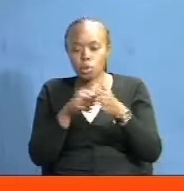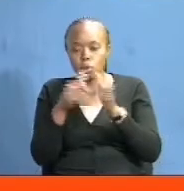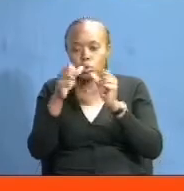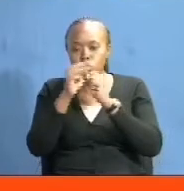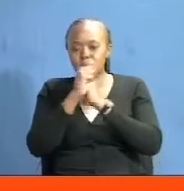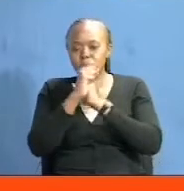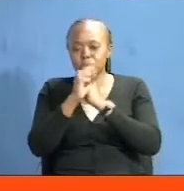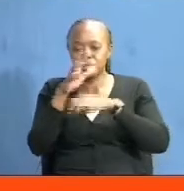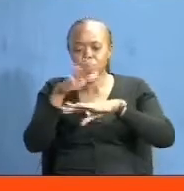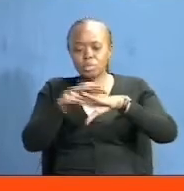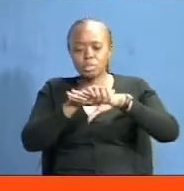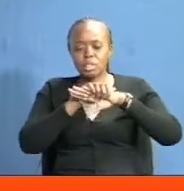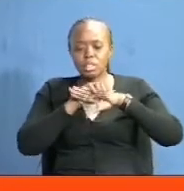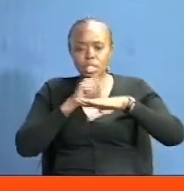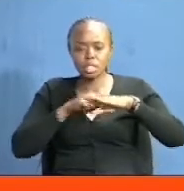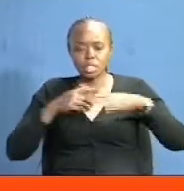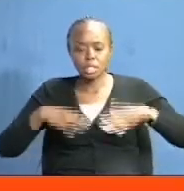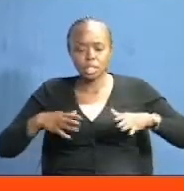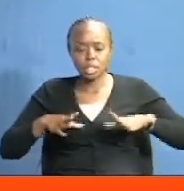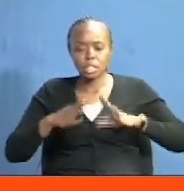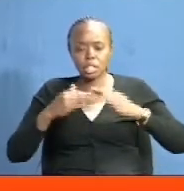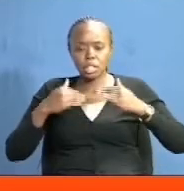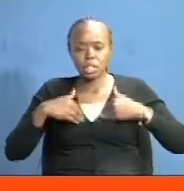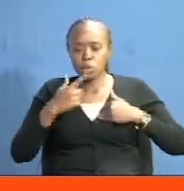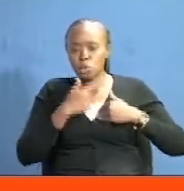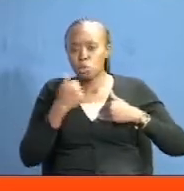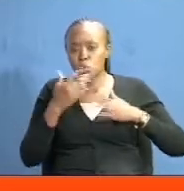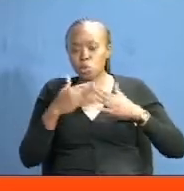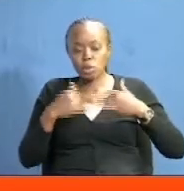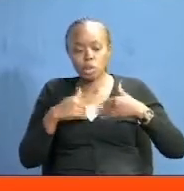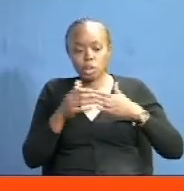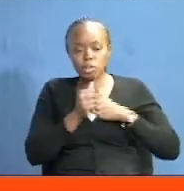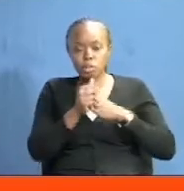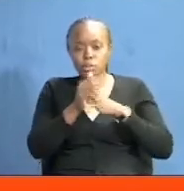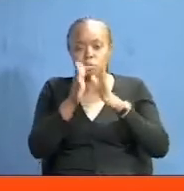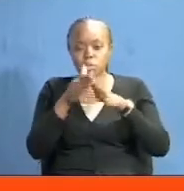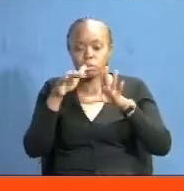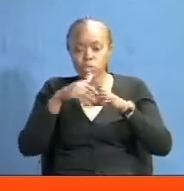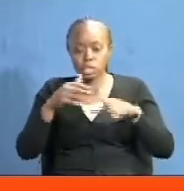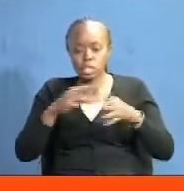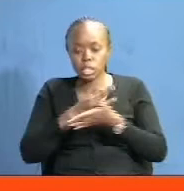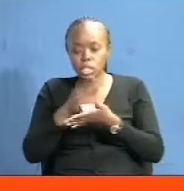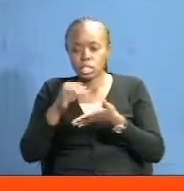calling. We want people who have integrity. We want people who have leadership in them, and who want to serve,